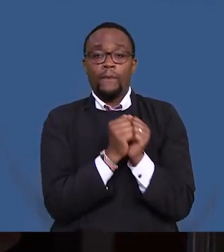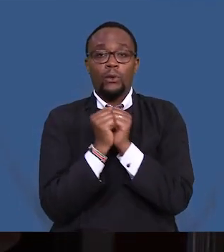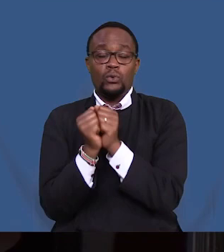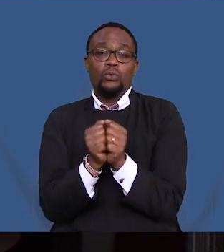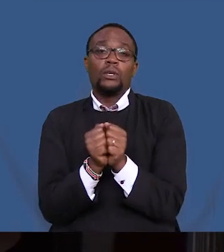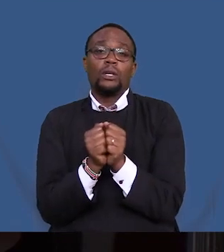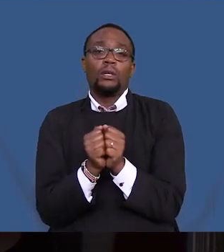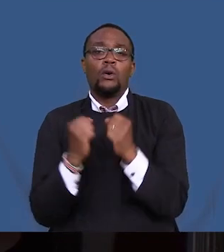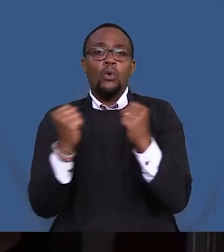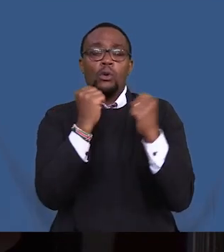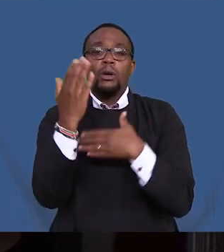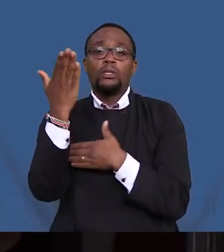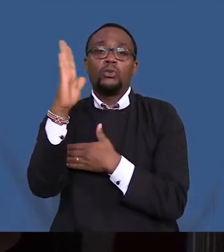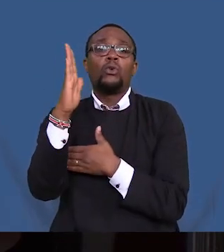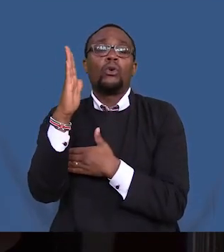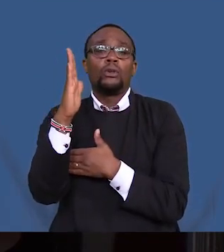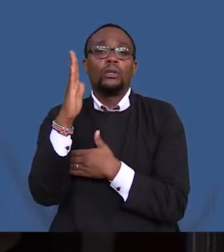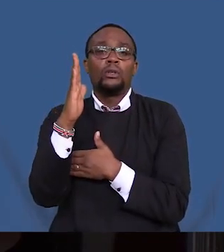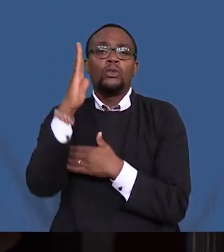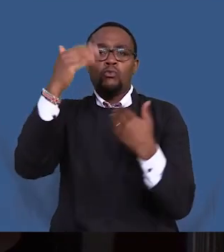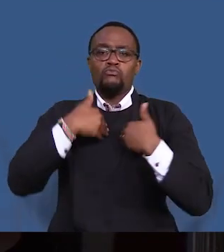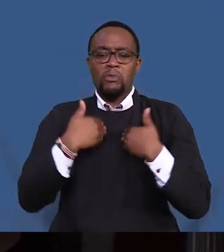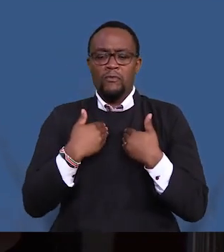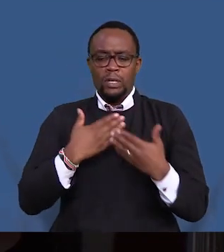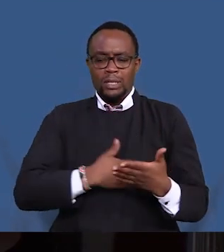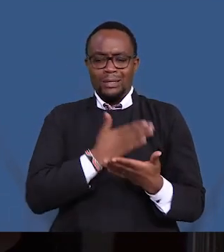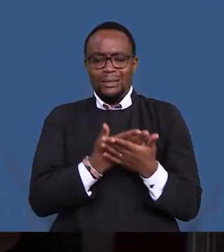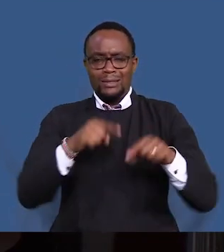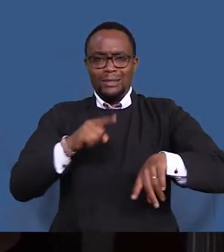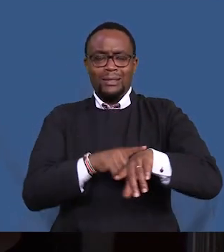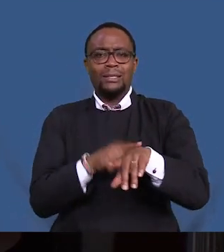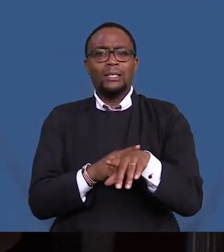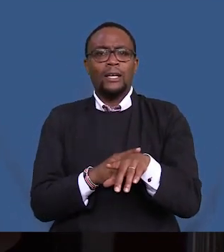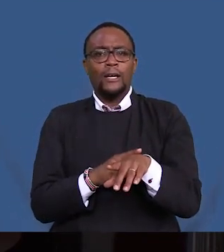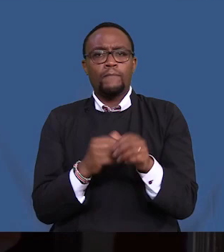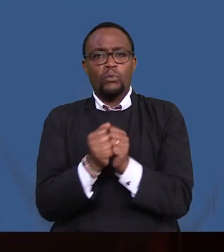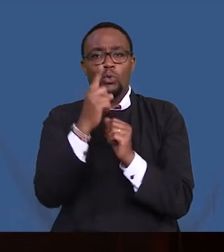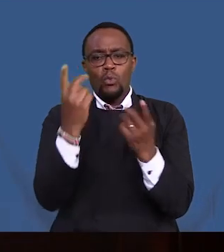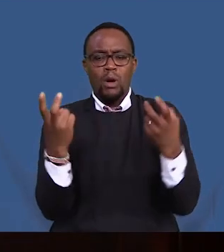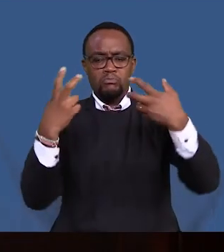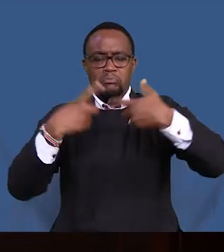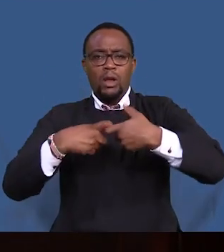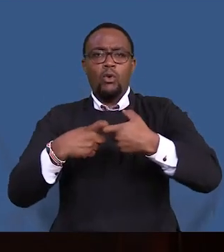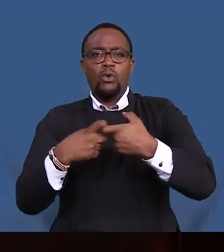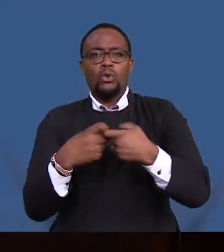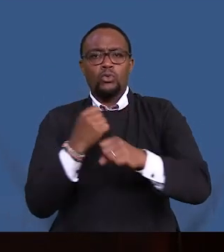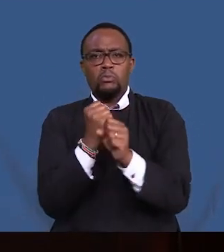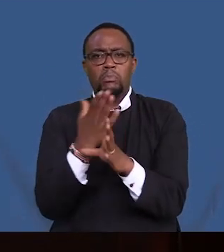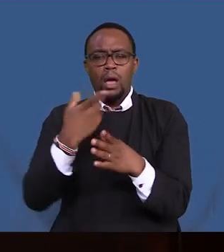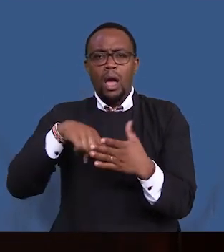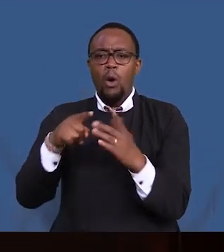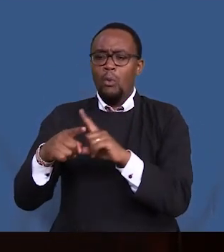Together, Almighty God, who has given us grace at this time with one accord, to make our